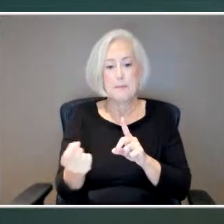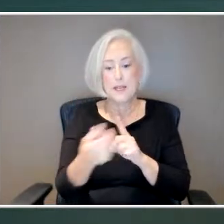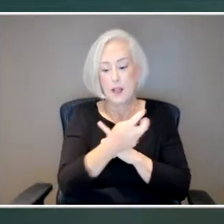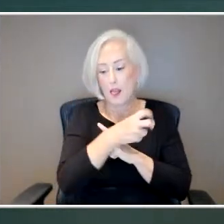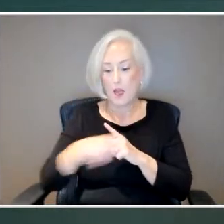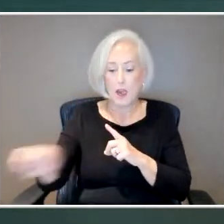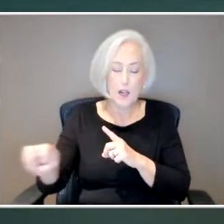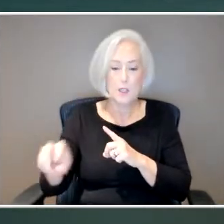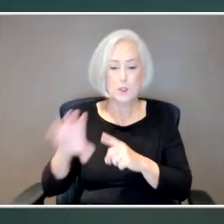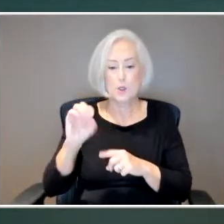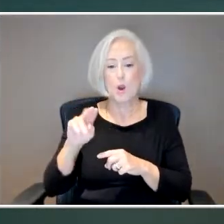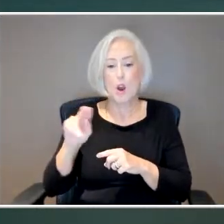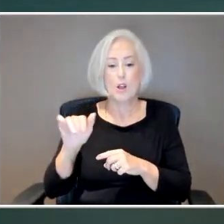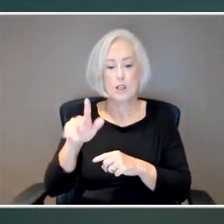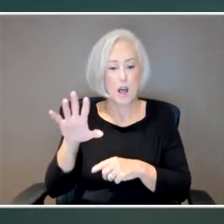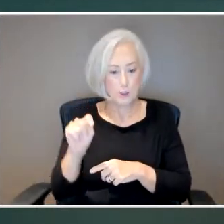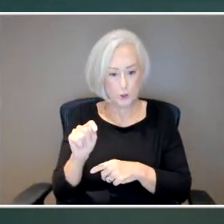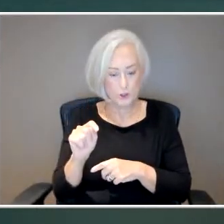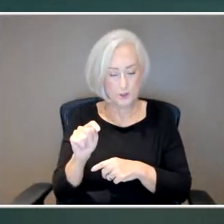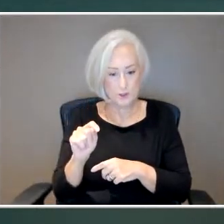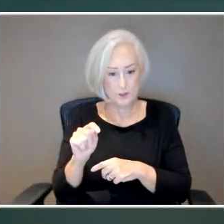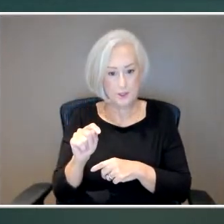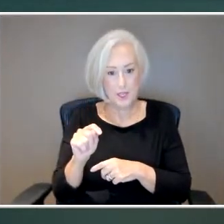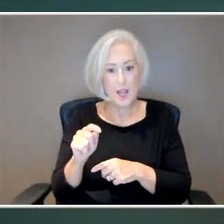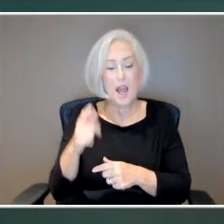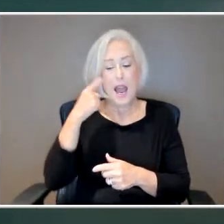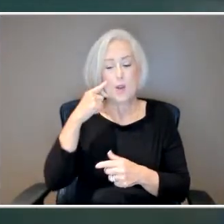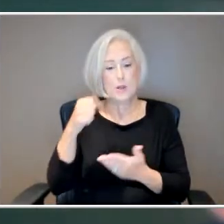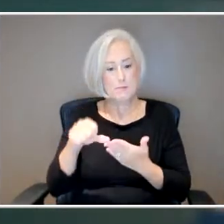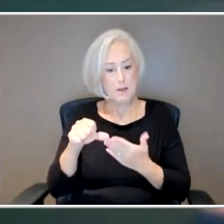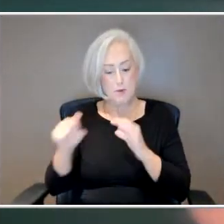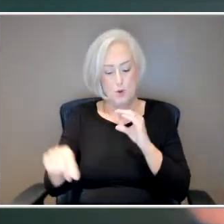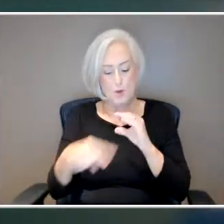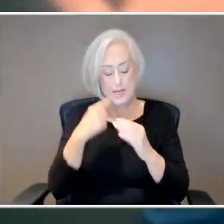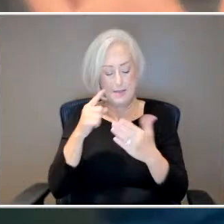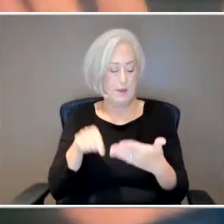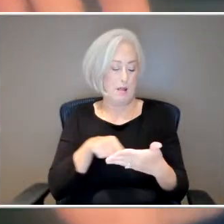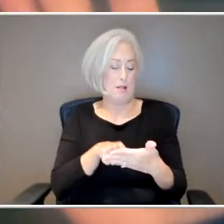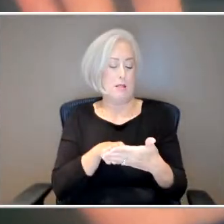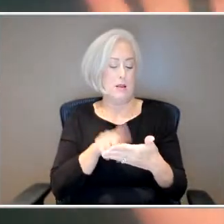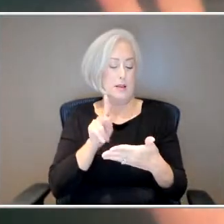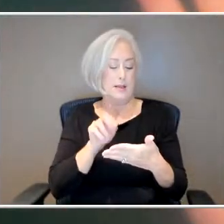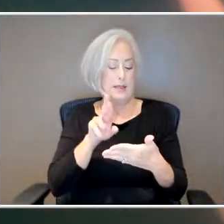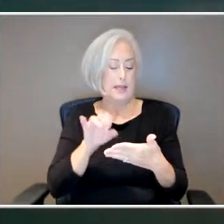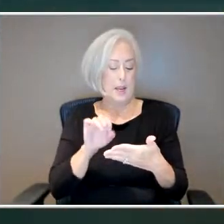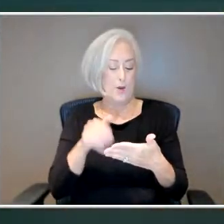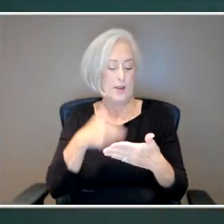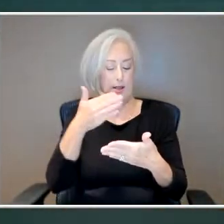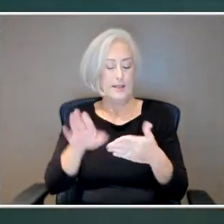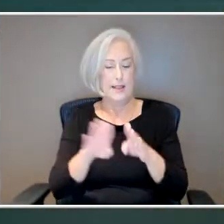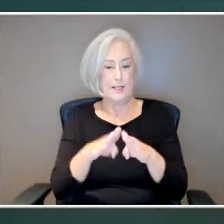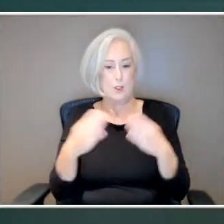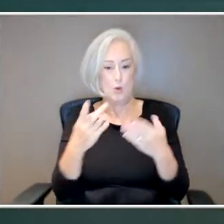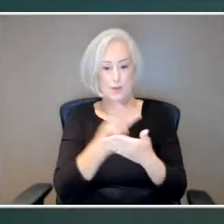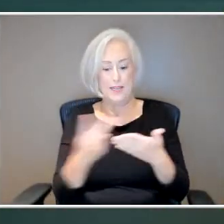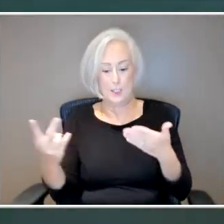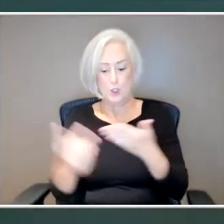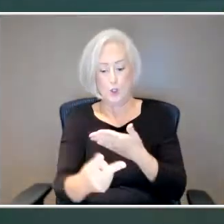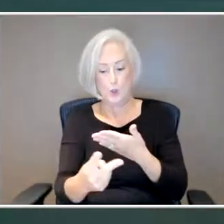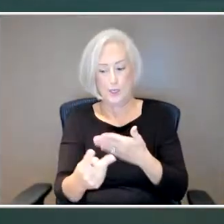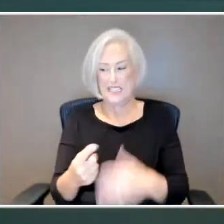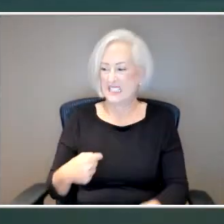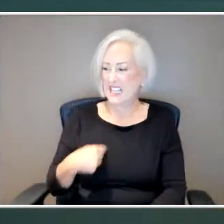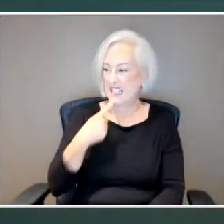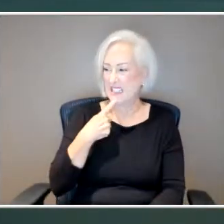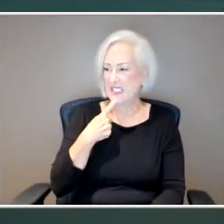I remember getting an email about Kerrie saying, your next opening is like 2 weeks or whatever. And we said, well, we'll find